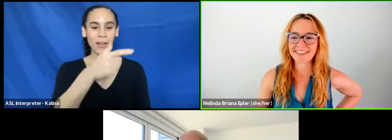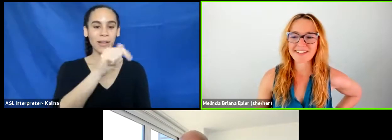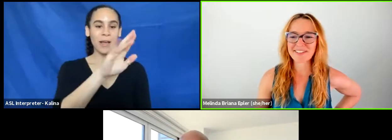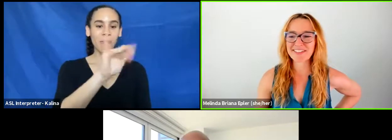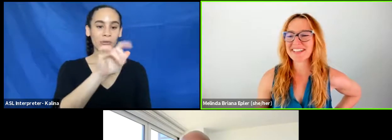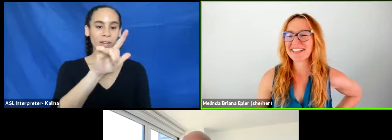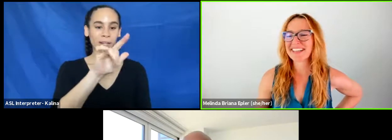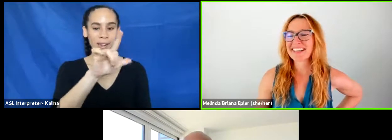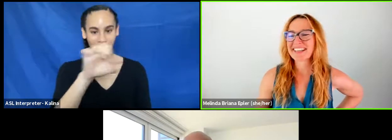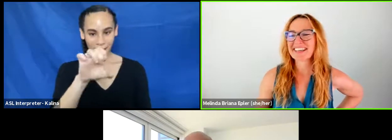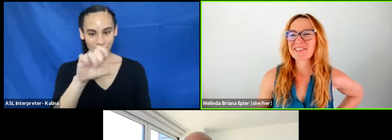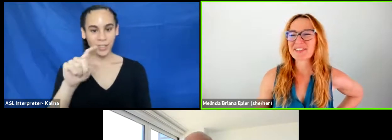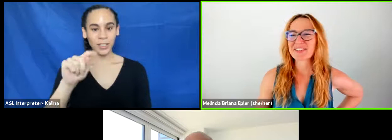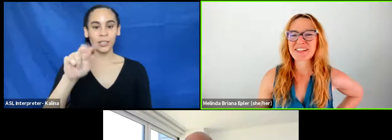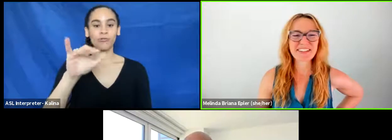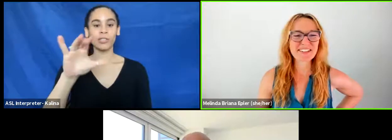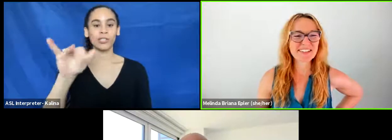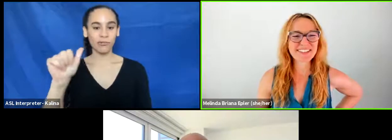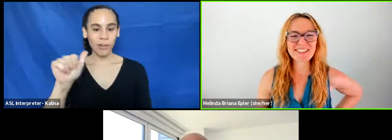Trisha, thanks for